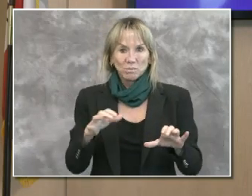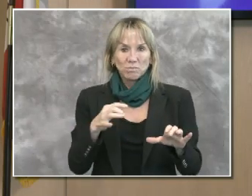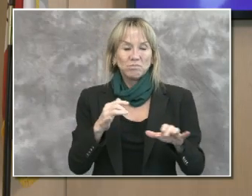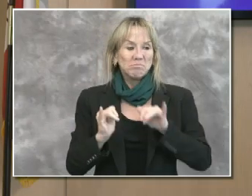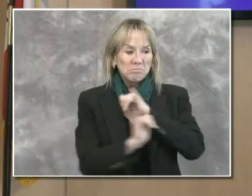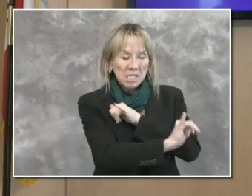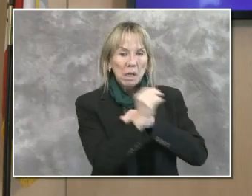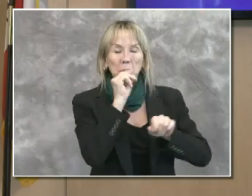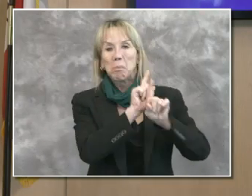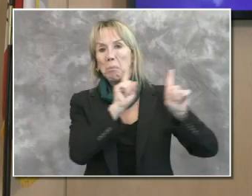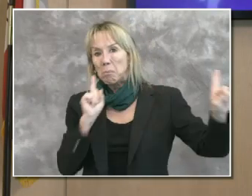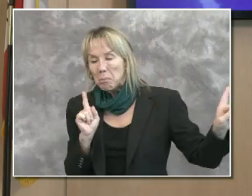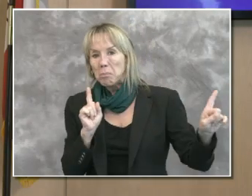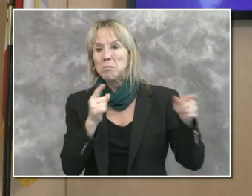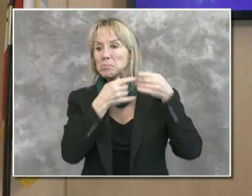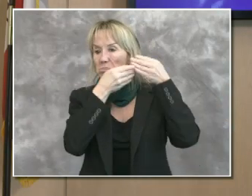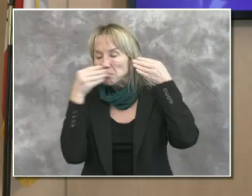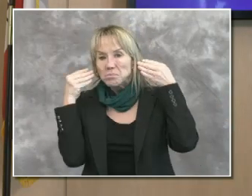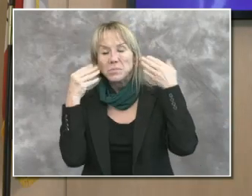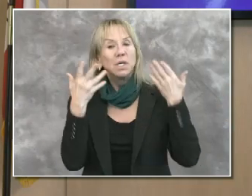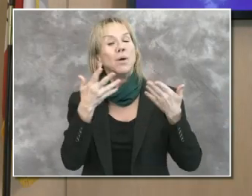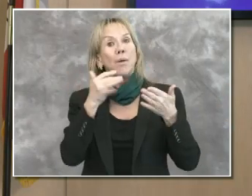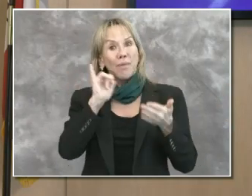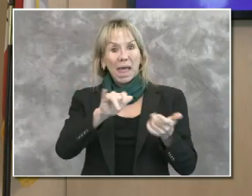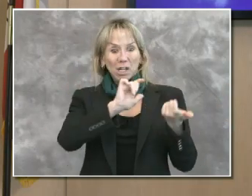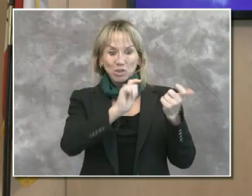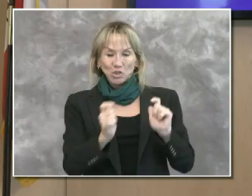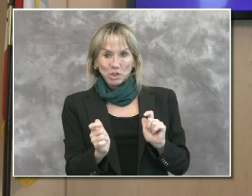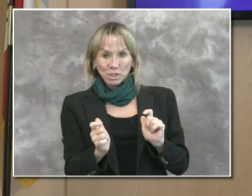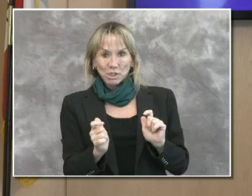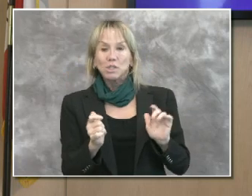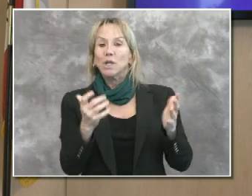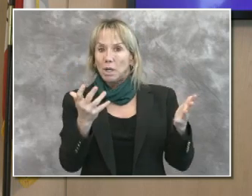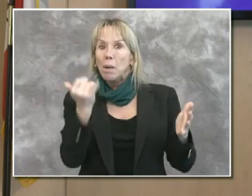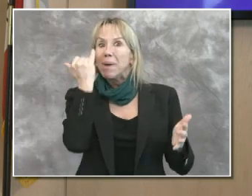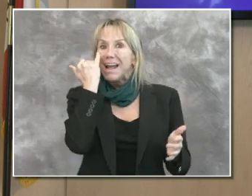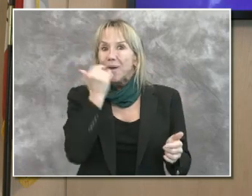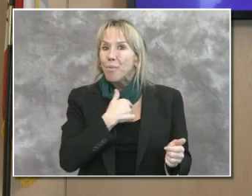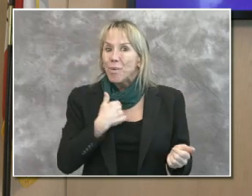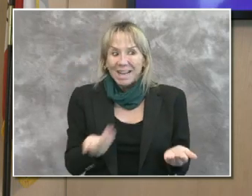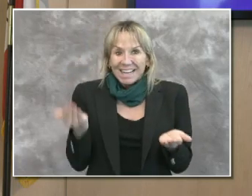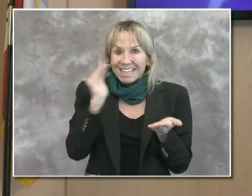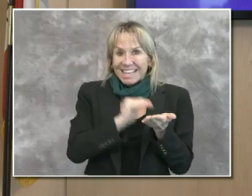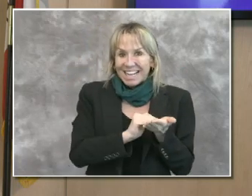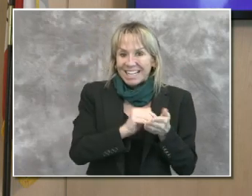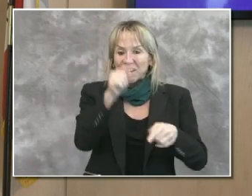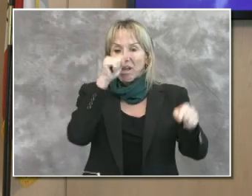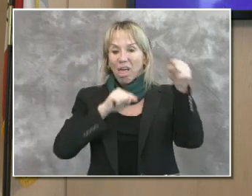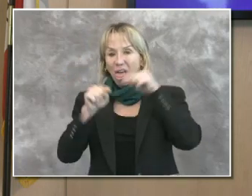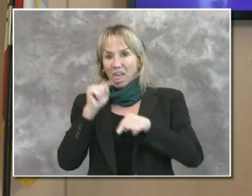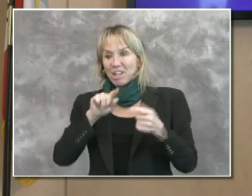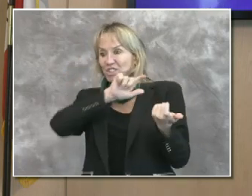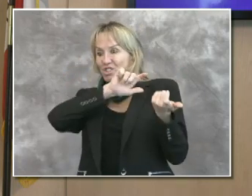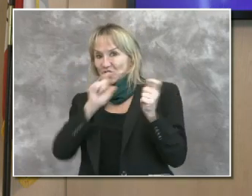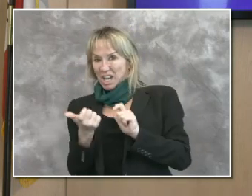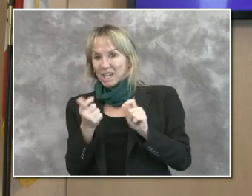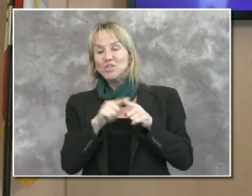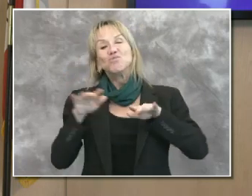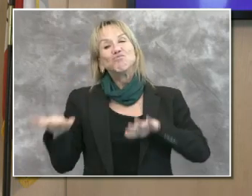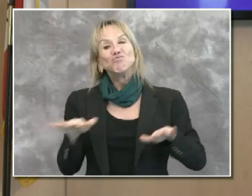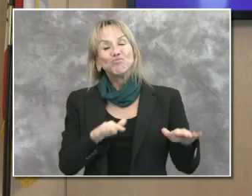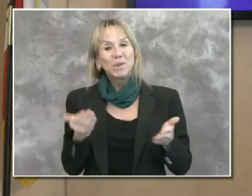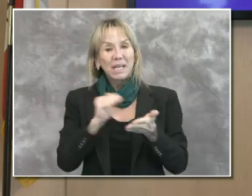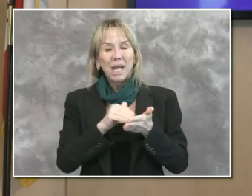But if our actions change, we will be just as susceptible to widespread community outbreak. We will be